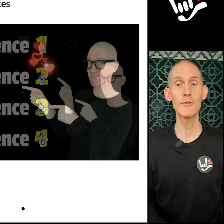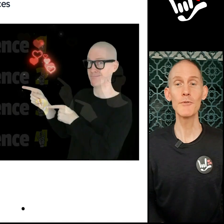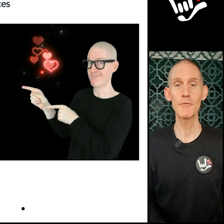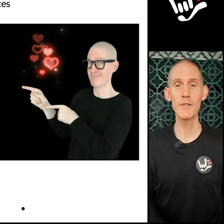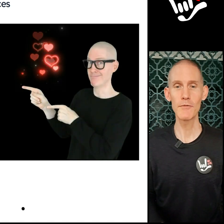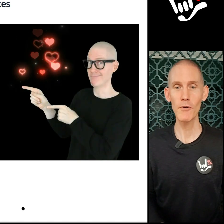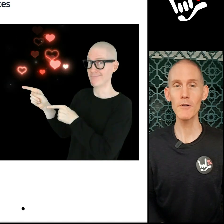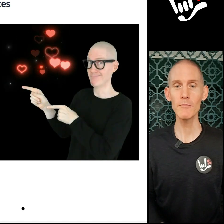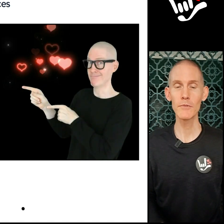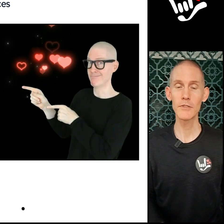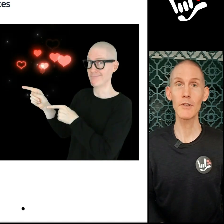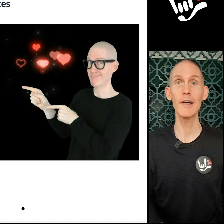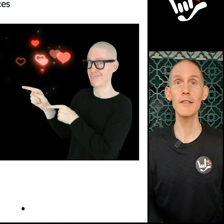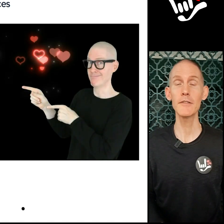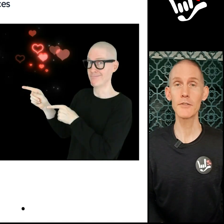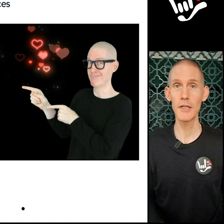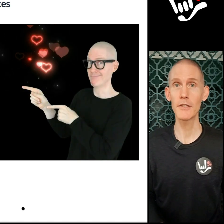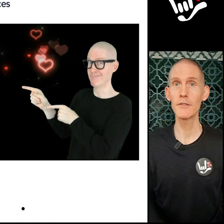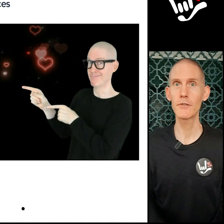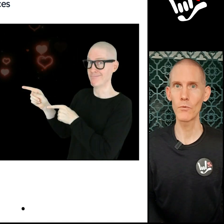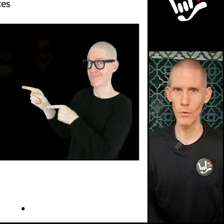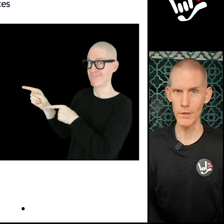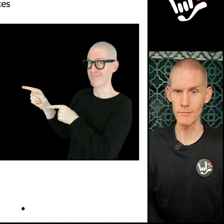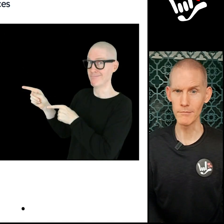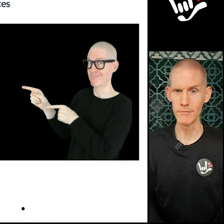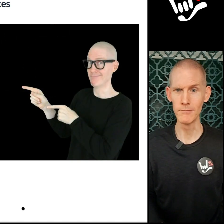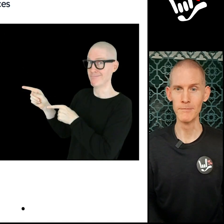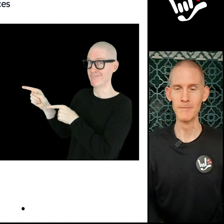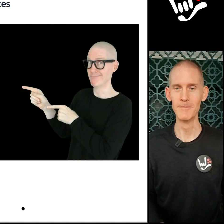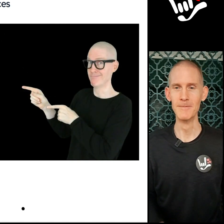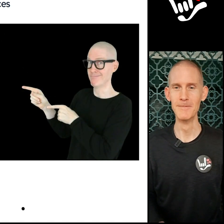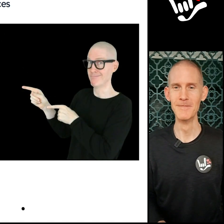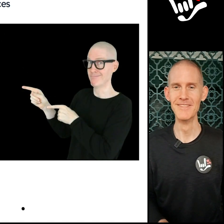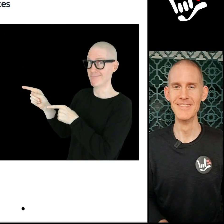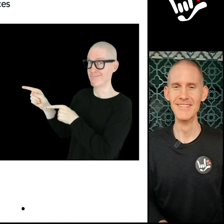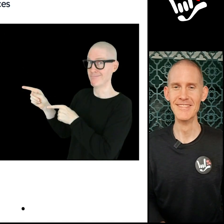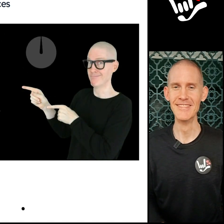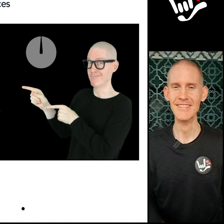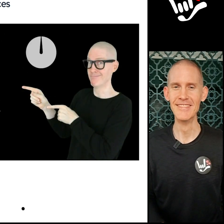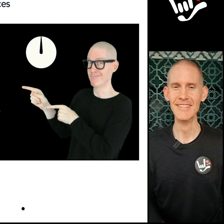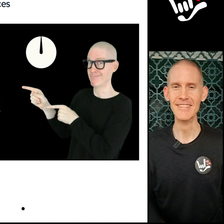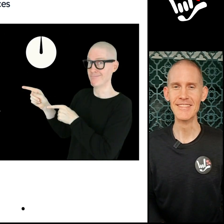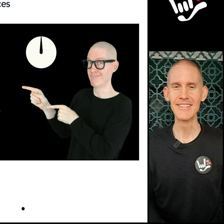Sentence 1, 2, 3, and 4. Sign sentence 1.